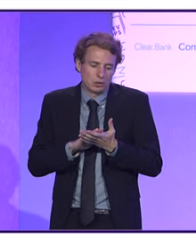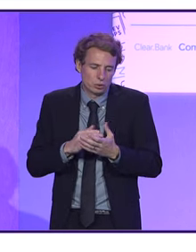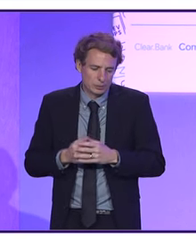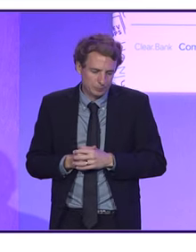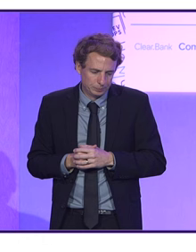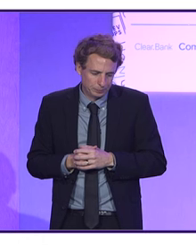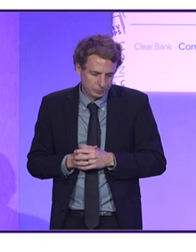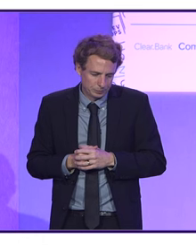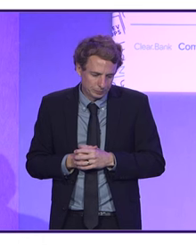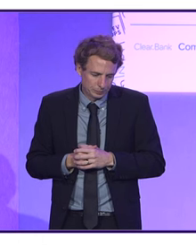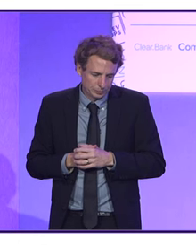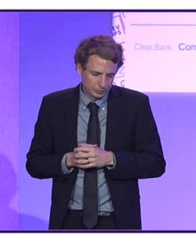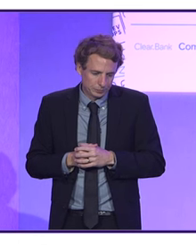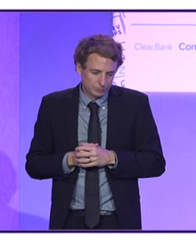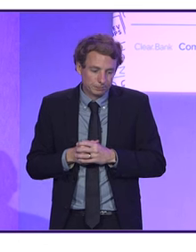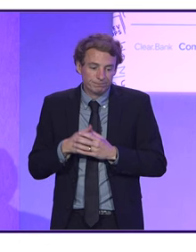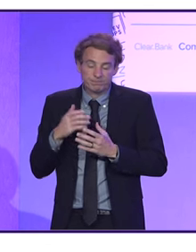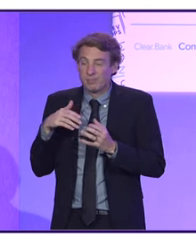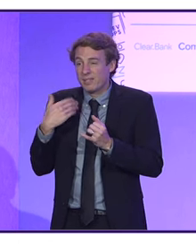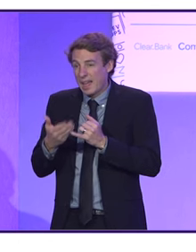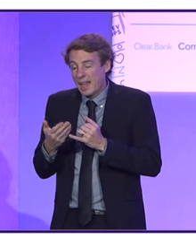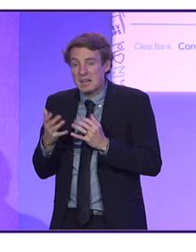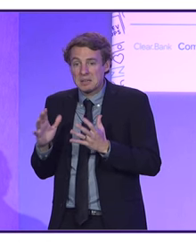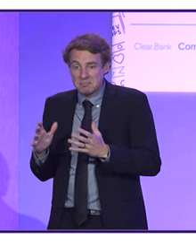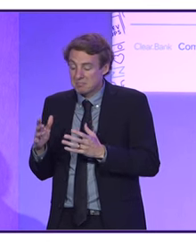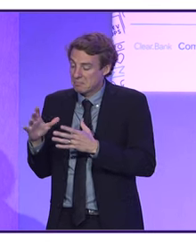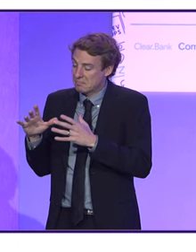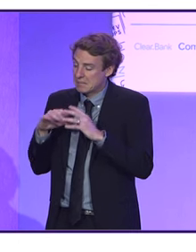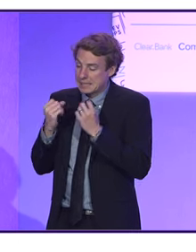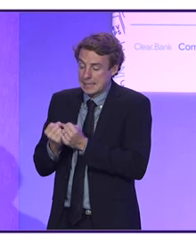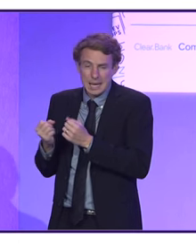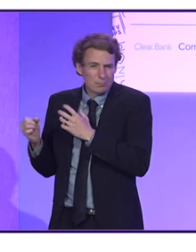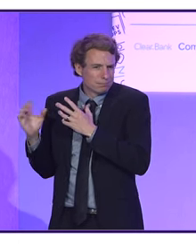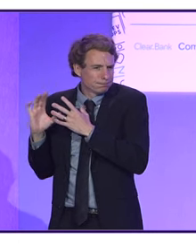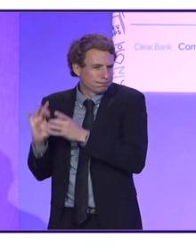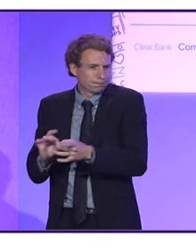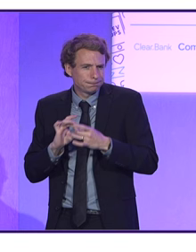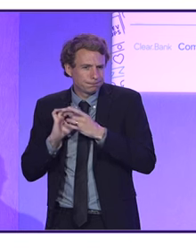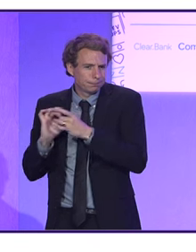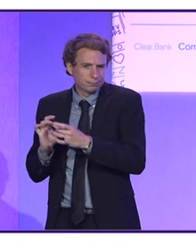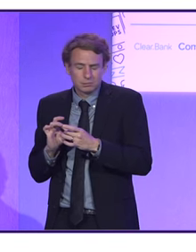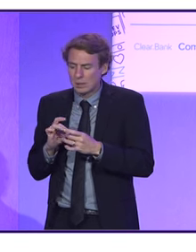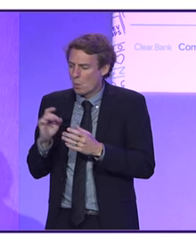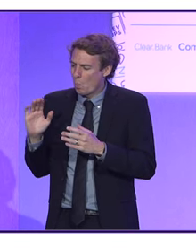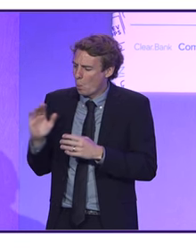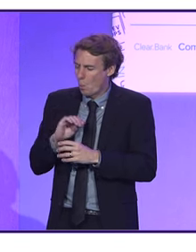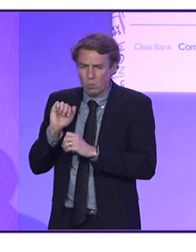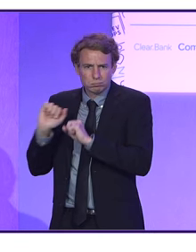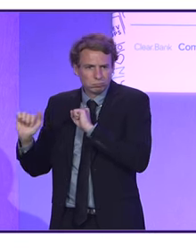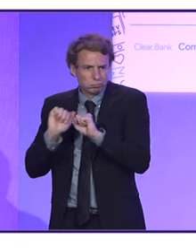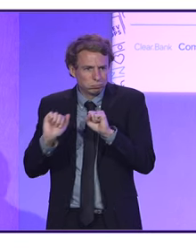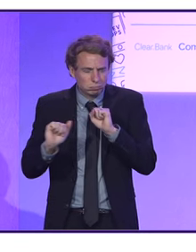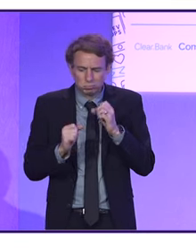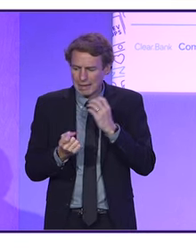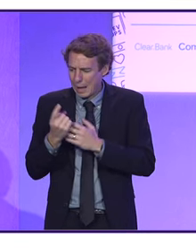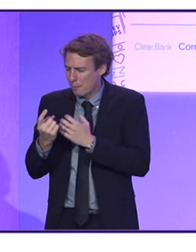And the outcome was that the teams were engaged and they all produced unique outputs, as you'd expect, because every team